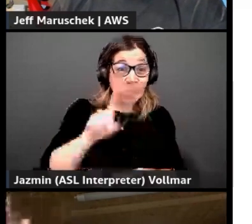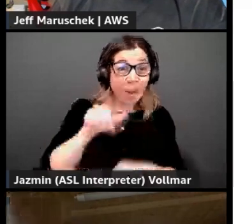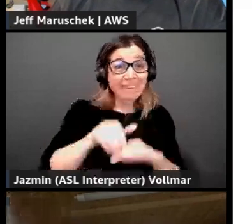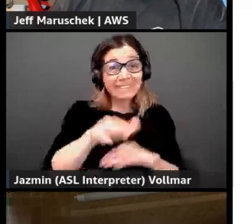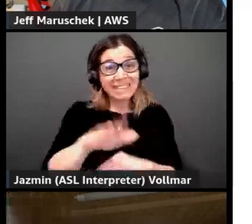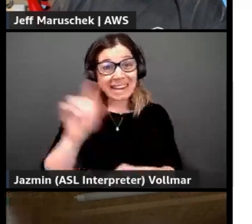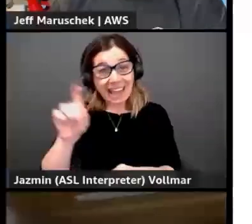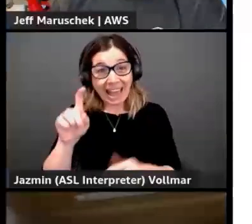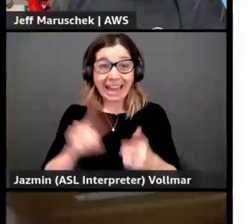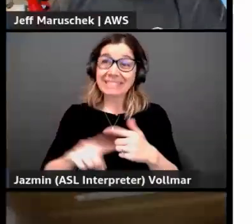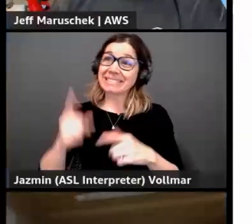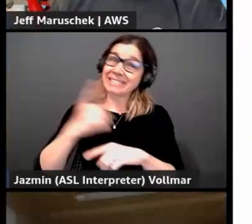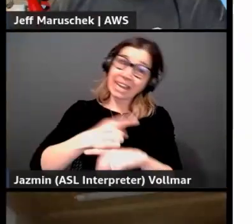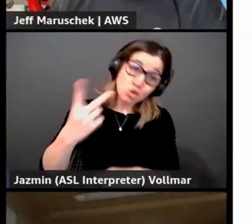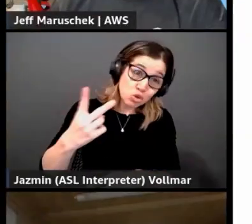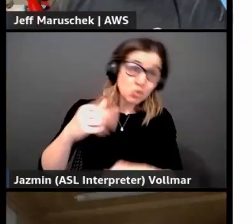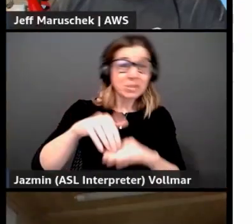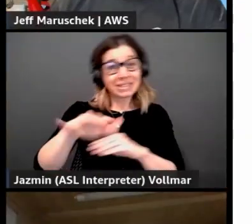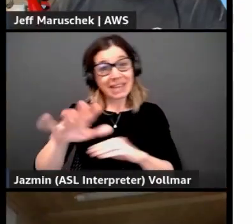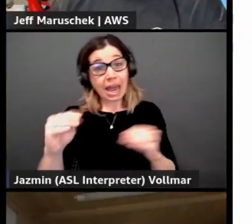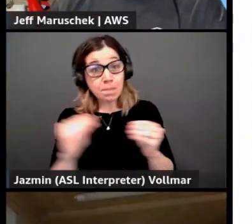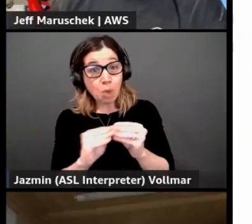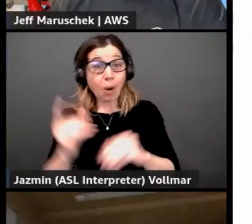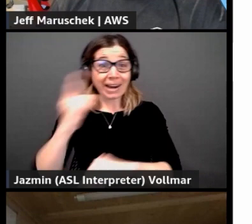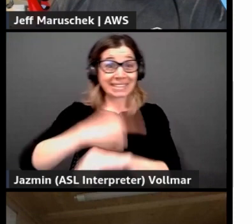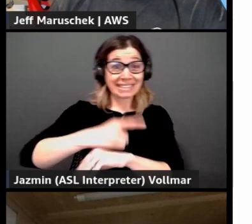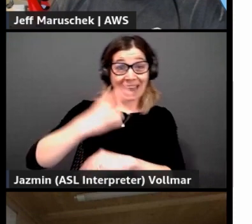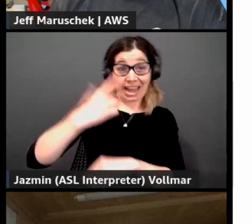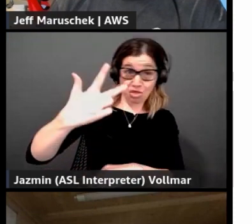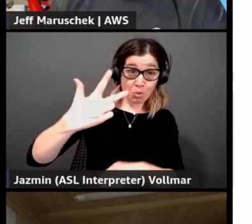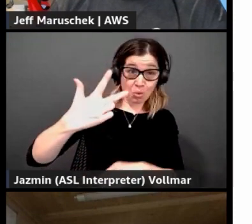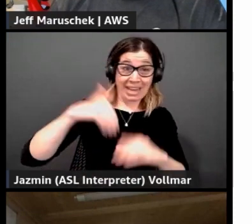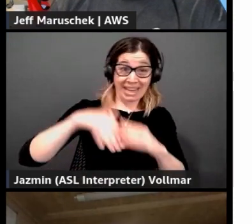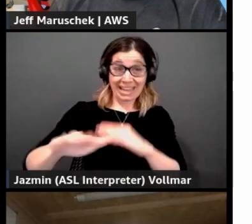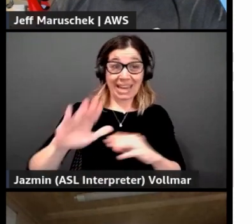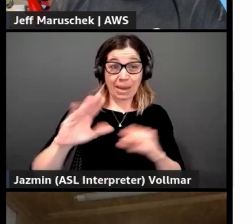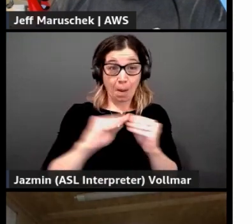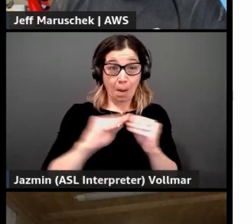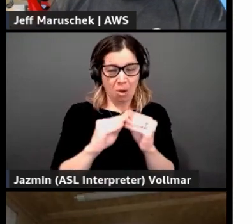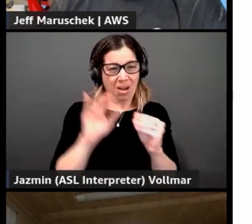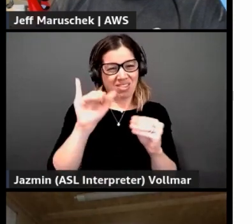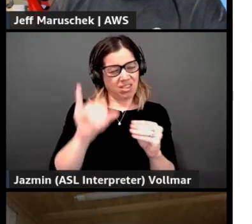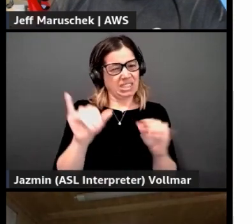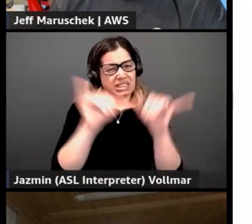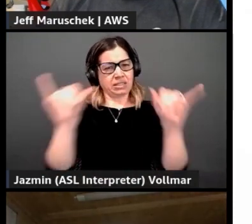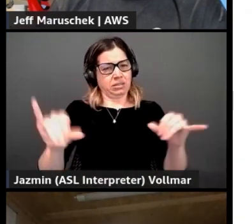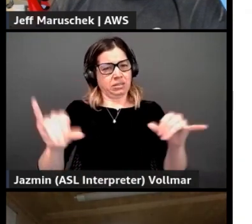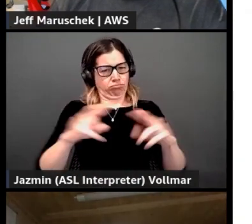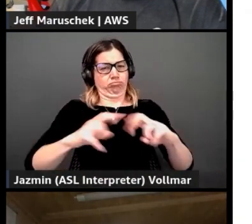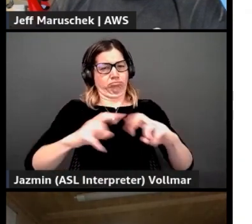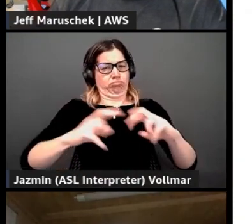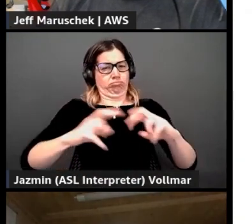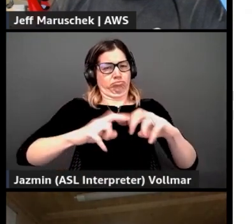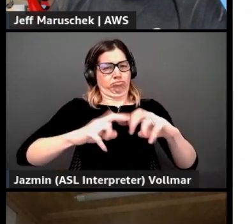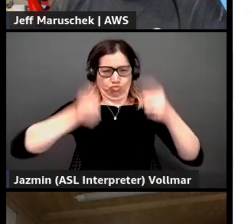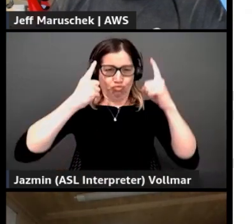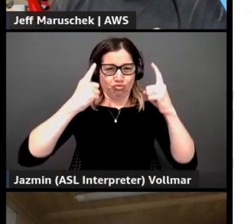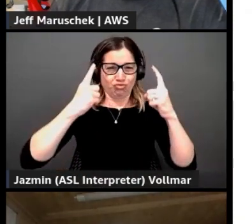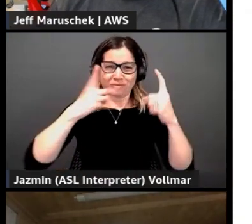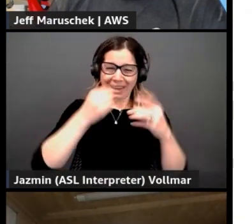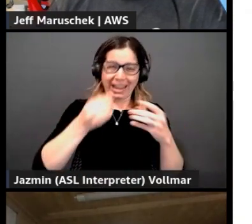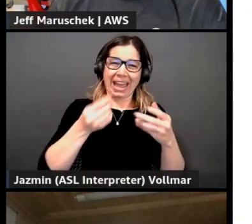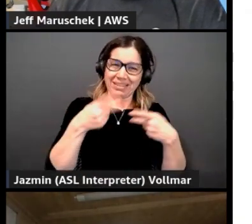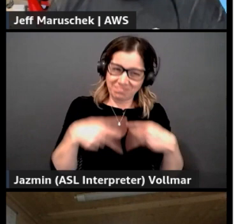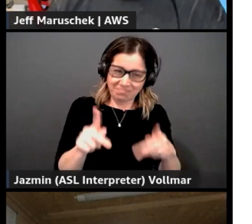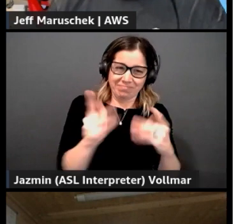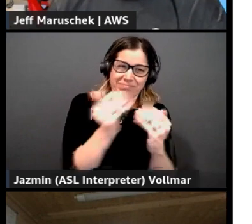3 sending more, etc. The system automatically understands that pattern and allocates the right number of IPs for you. You can see here I sent a little less,